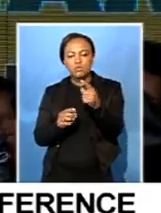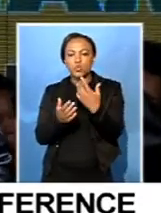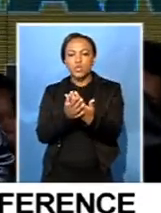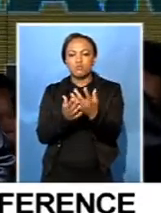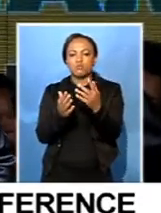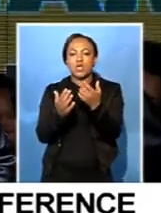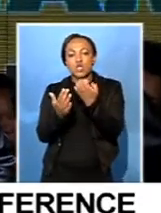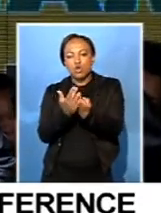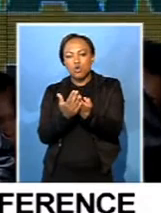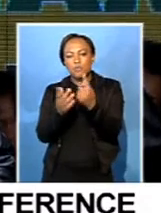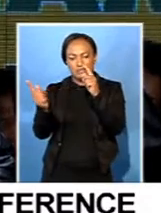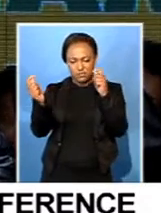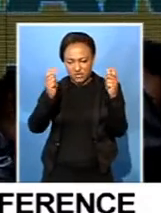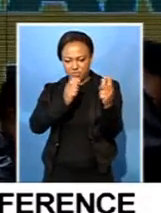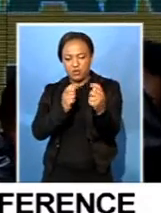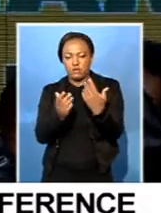transformation.